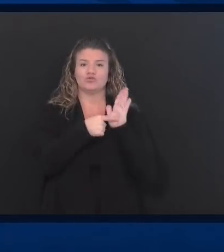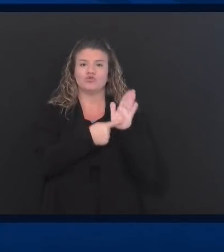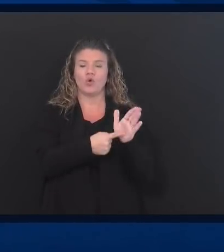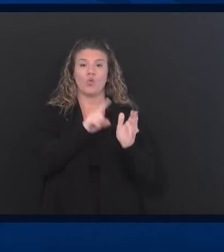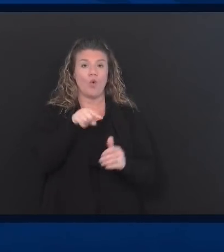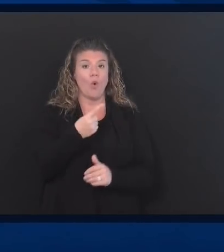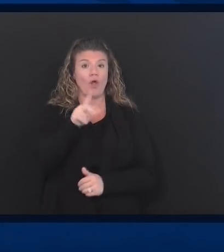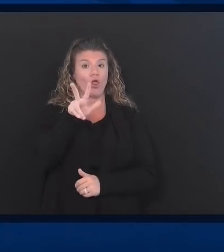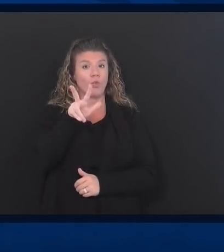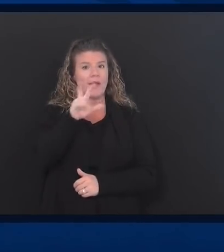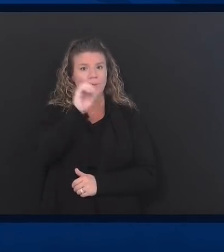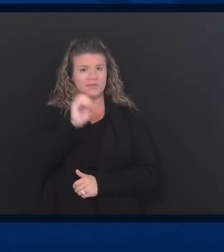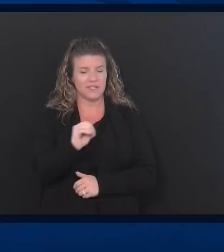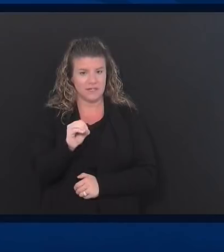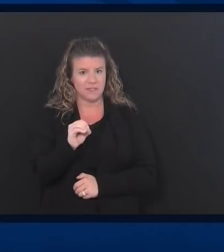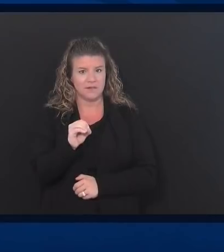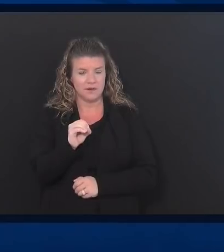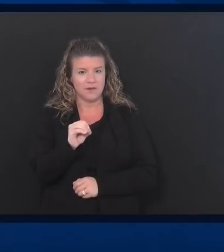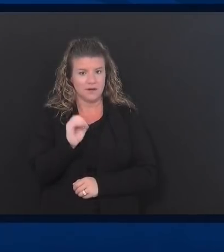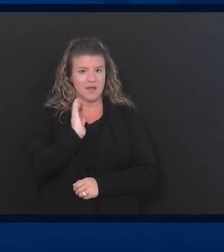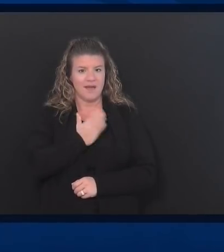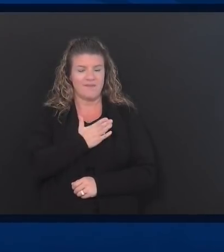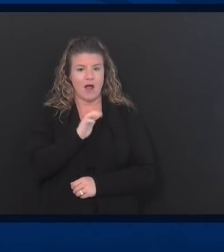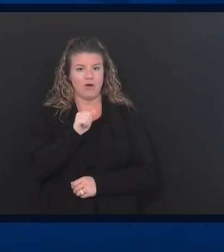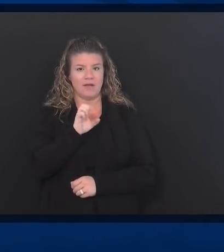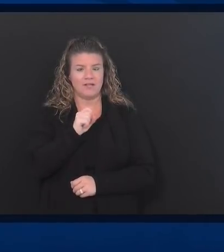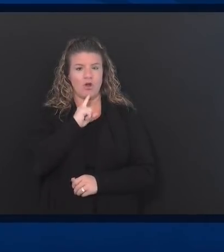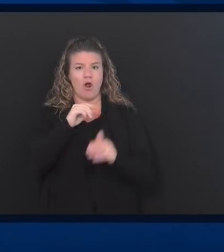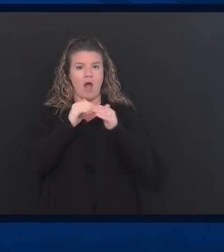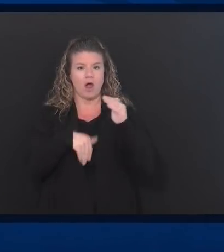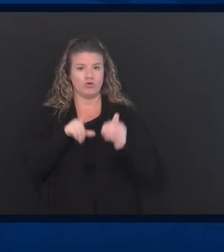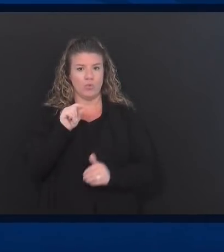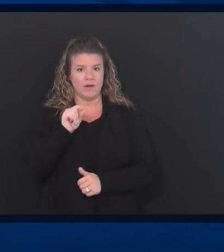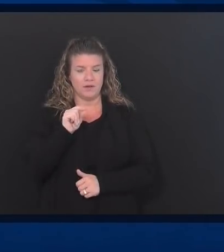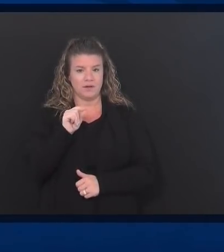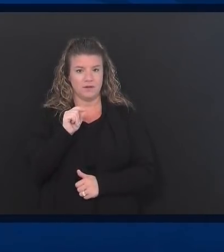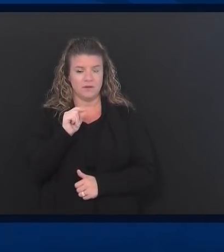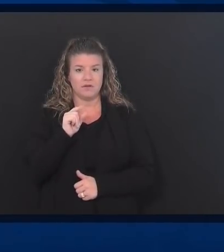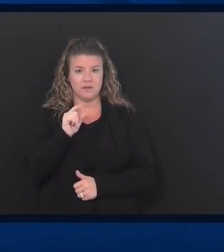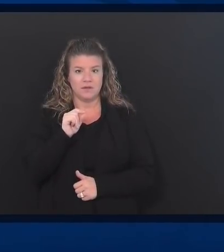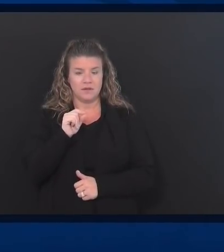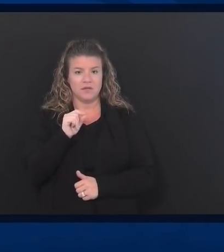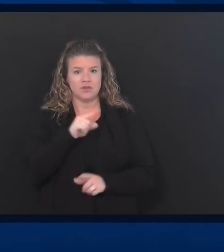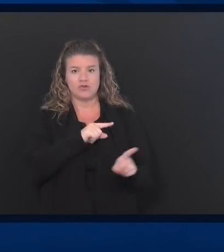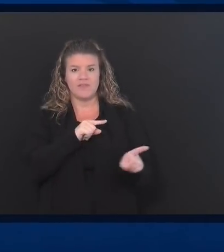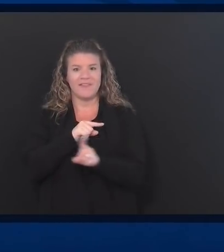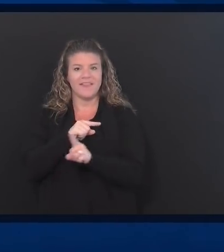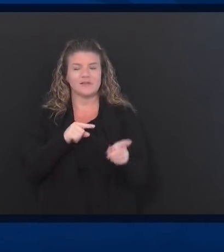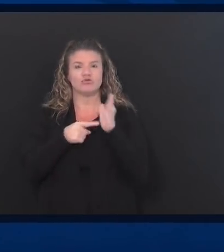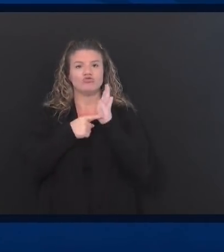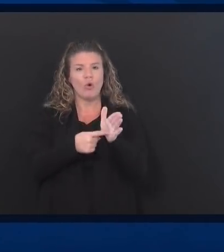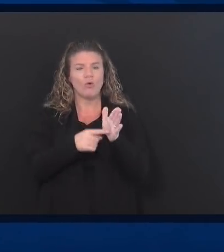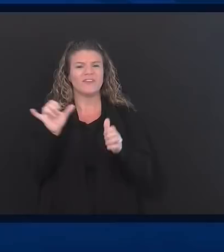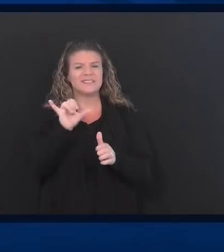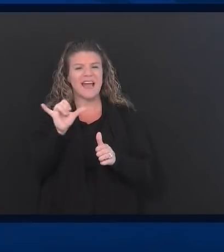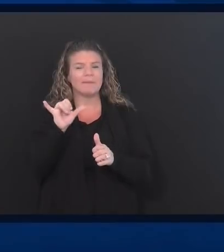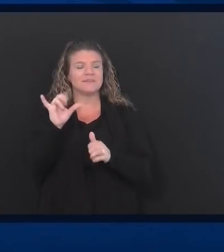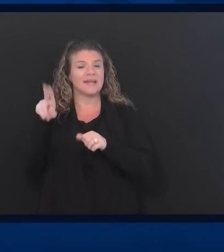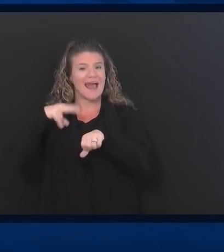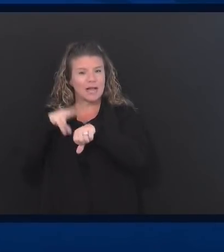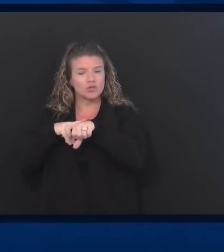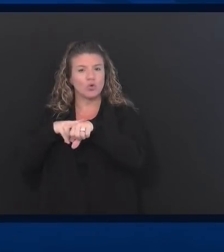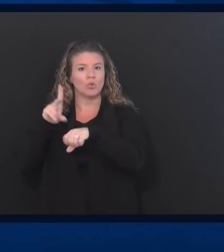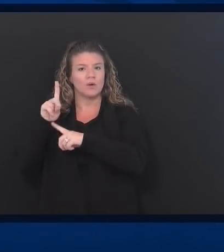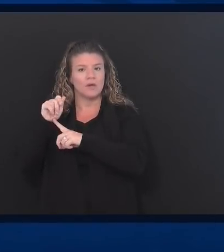only about 3% of our cases are under the age of 20. So this mirrors the national data that this is really